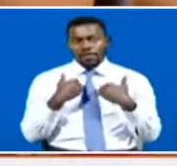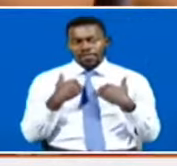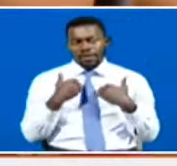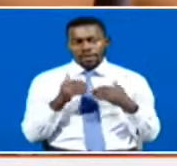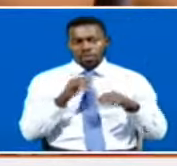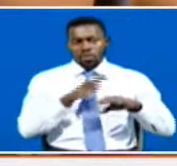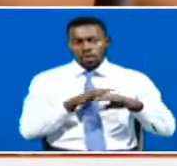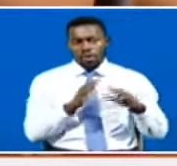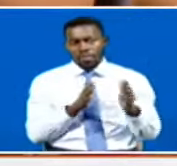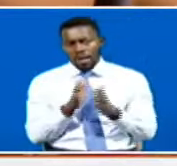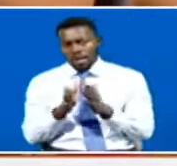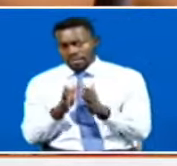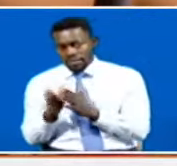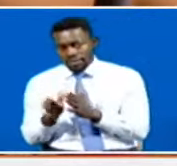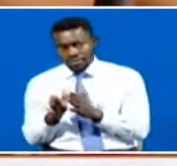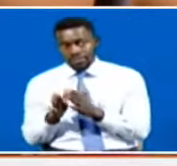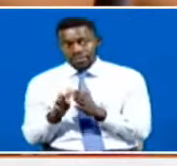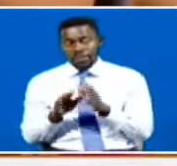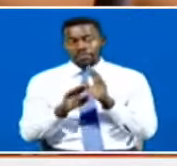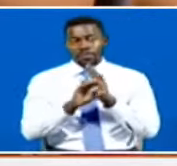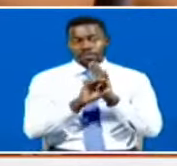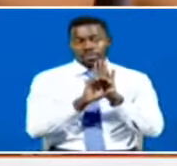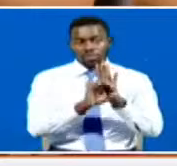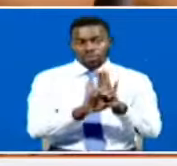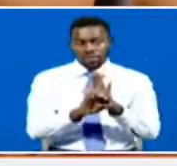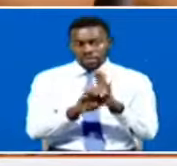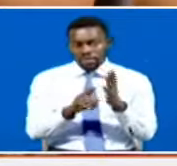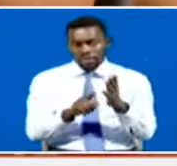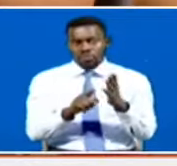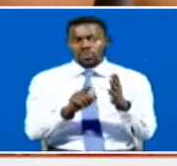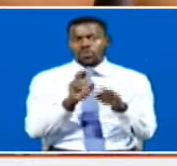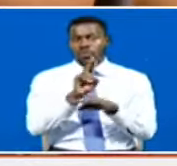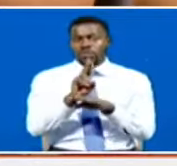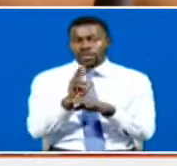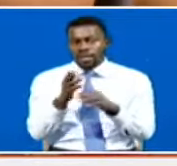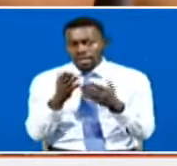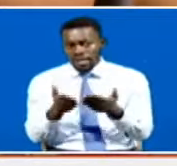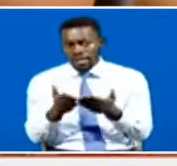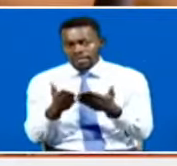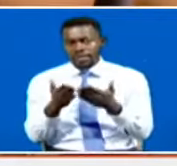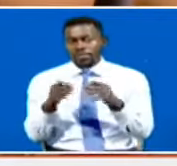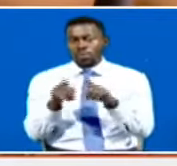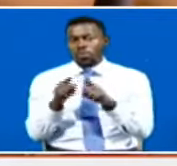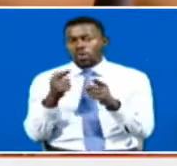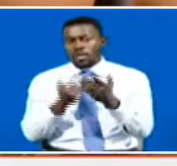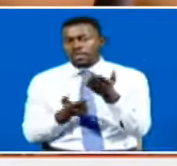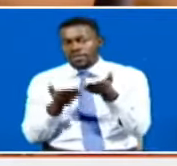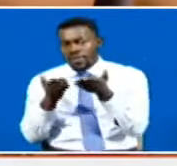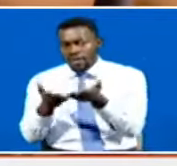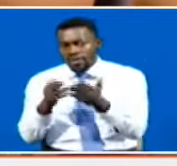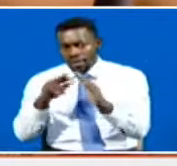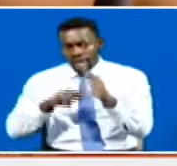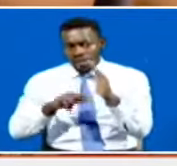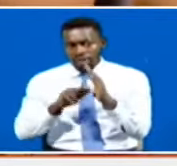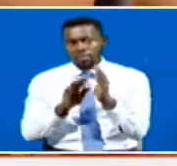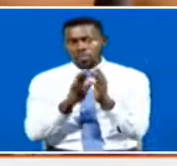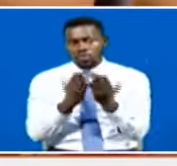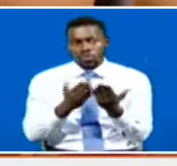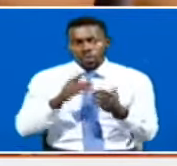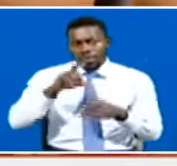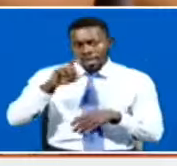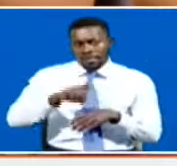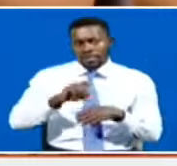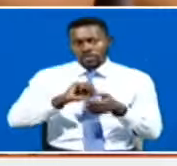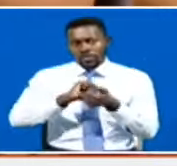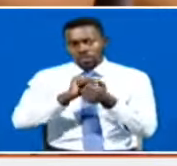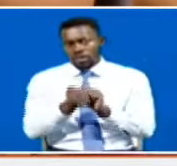that have come up, even examples that we use, even texts that we have. That is the opportunity we also have to